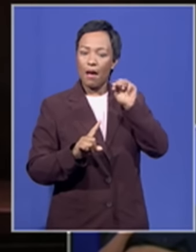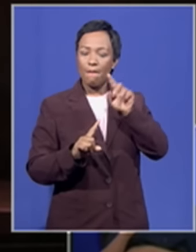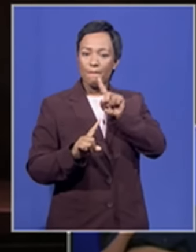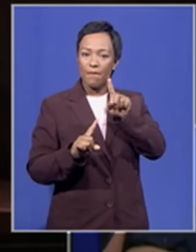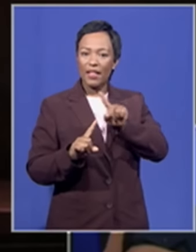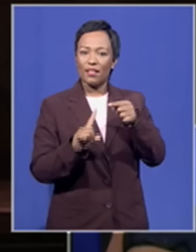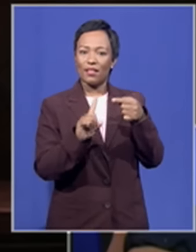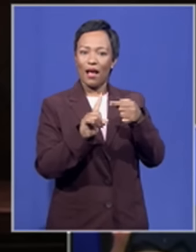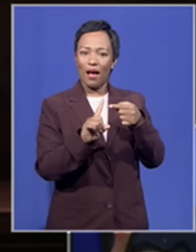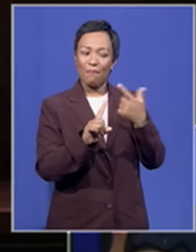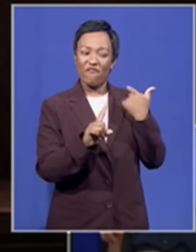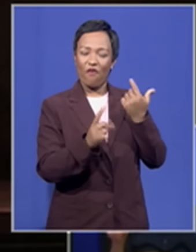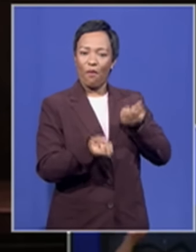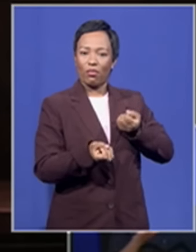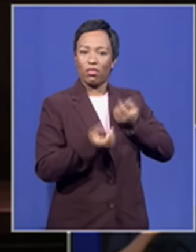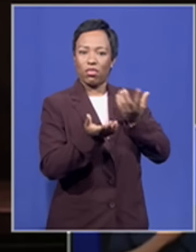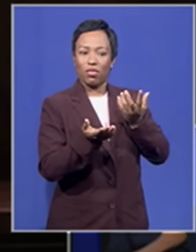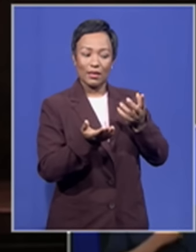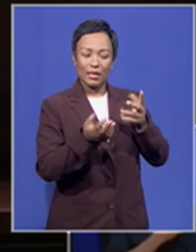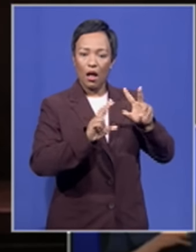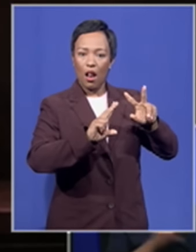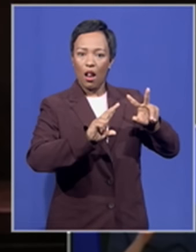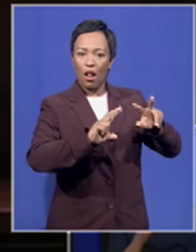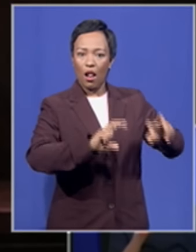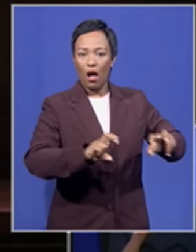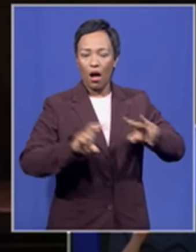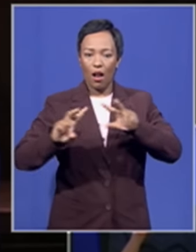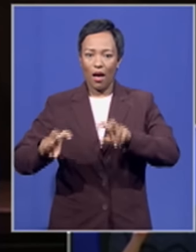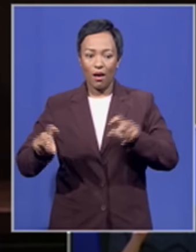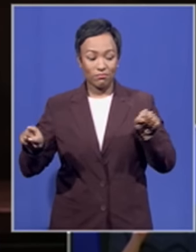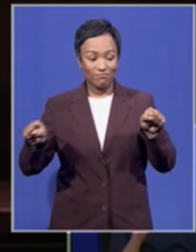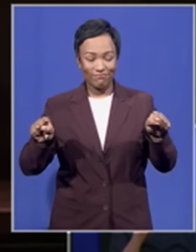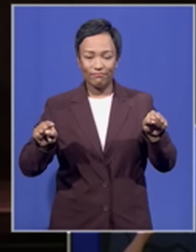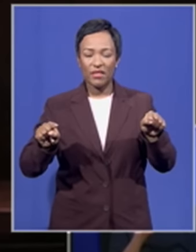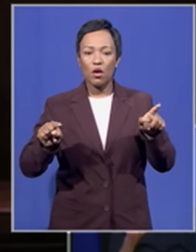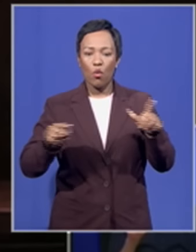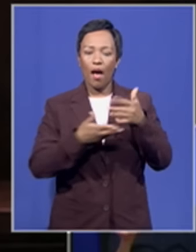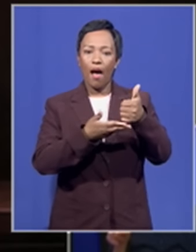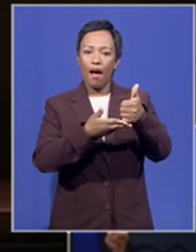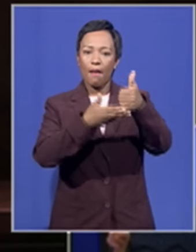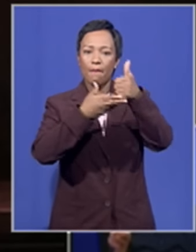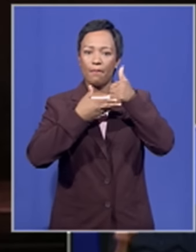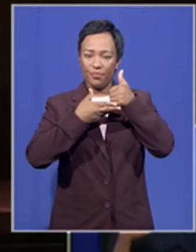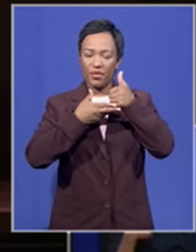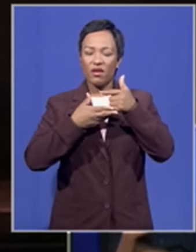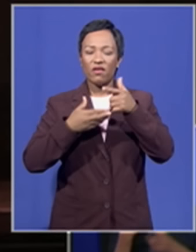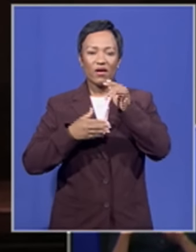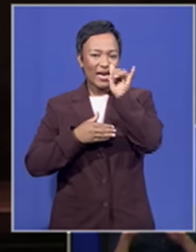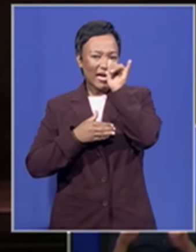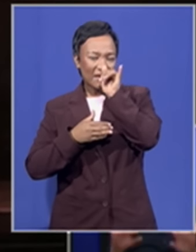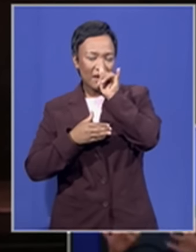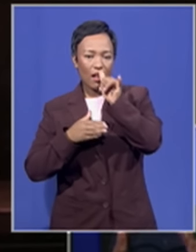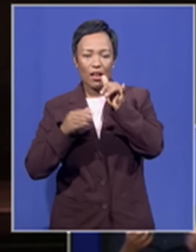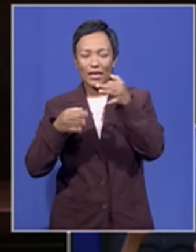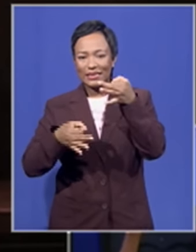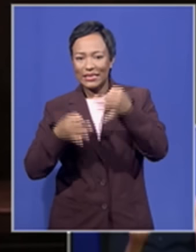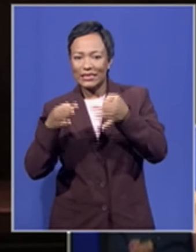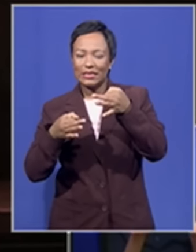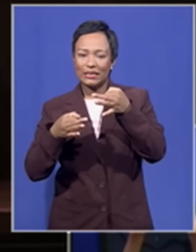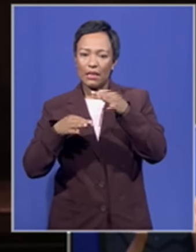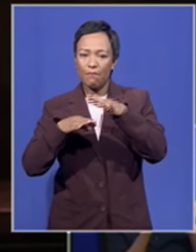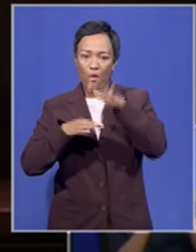what needs to be done to strengthen the criminal justice system as a whole and the police service in